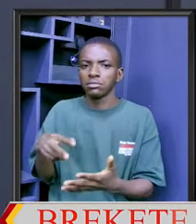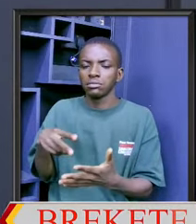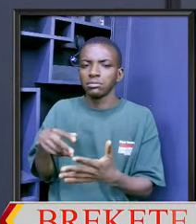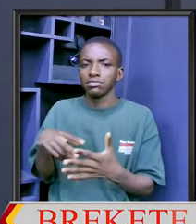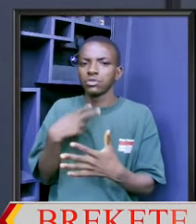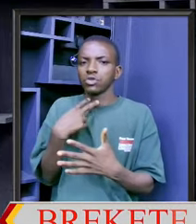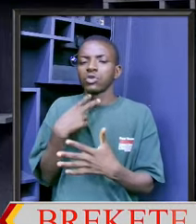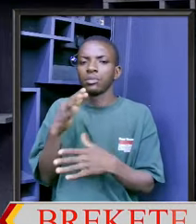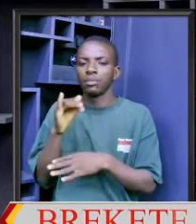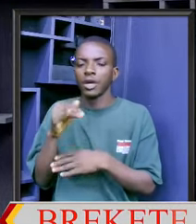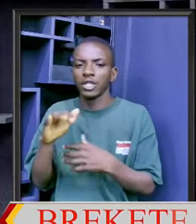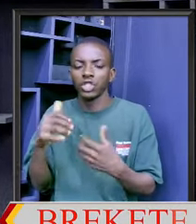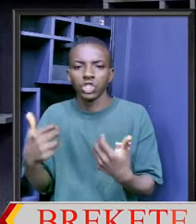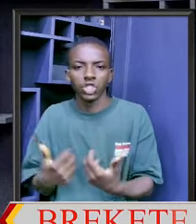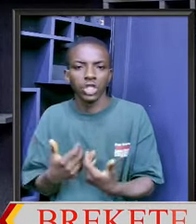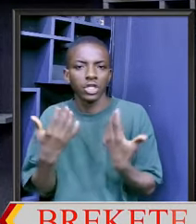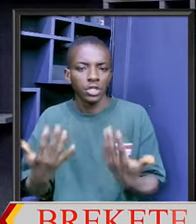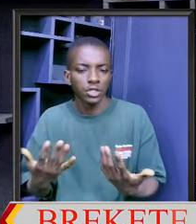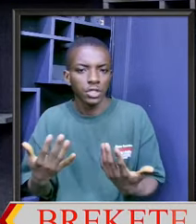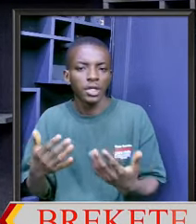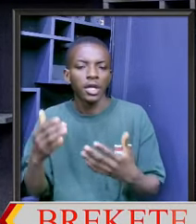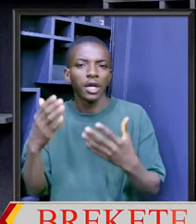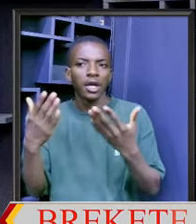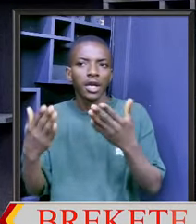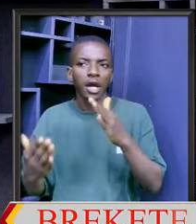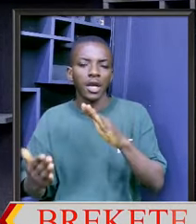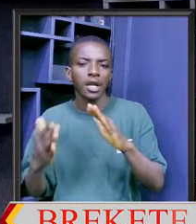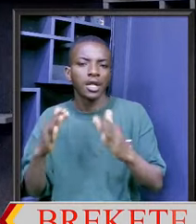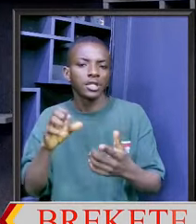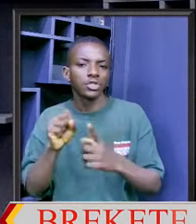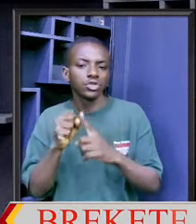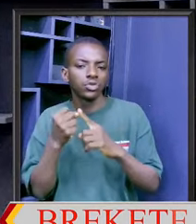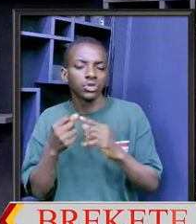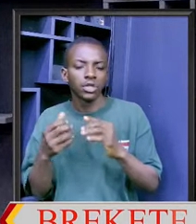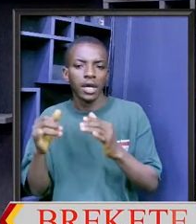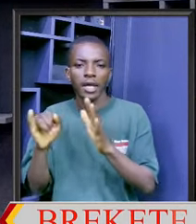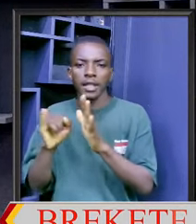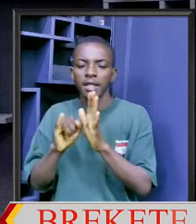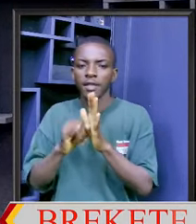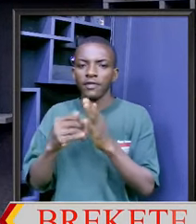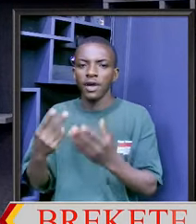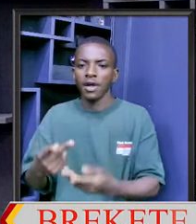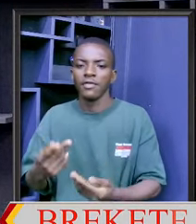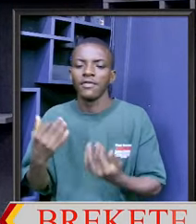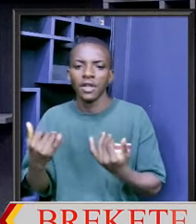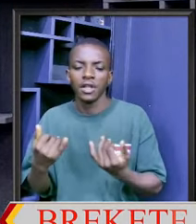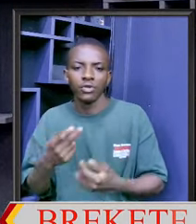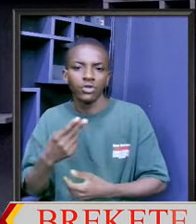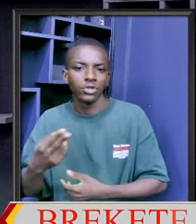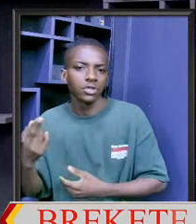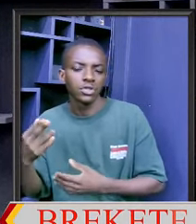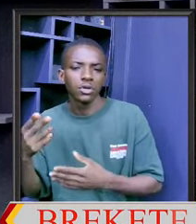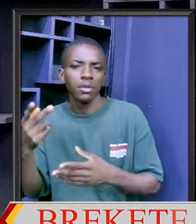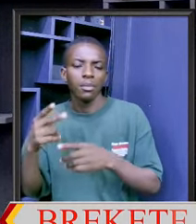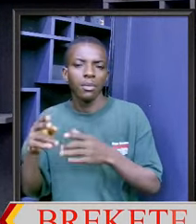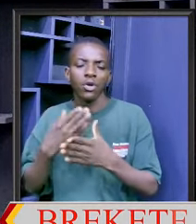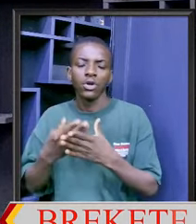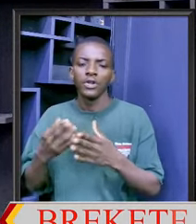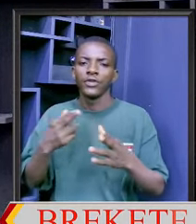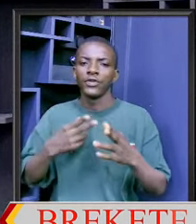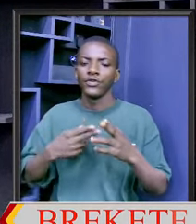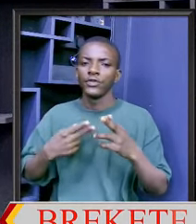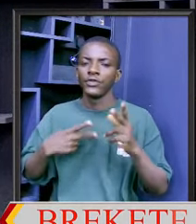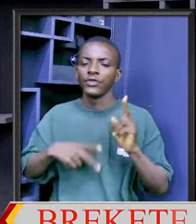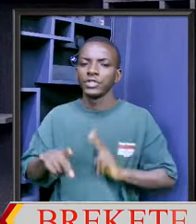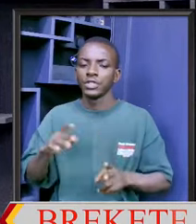by challenges. They can analyze the situation, identify available resources, both physical